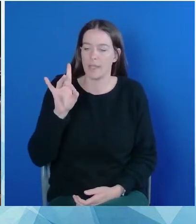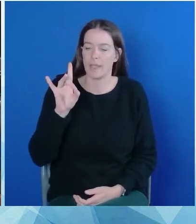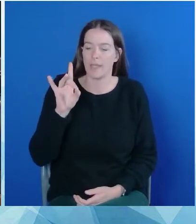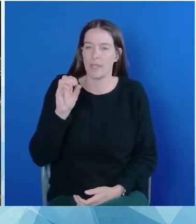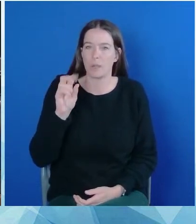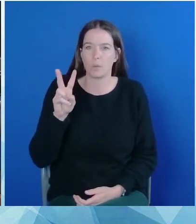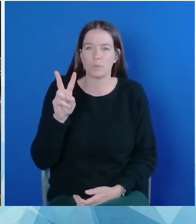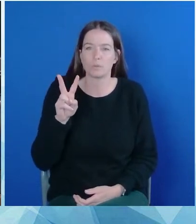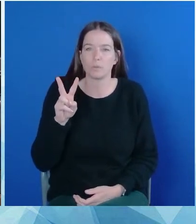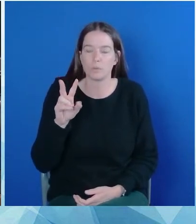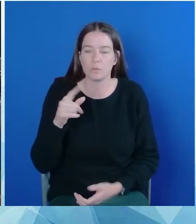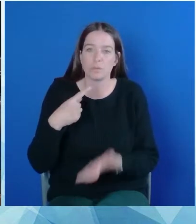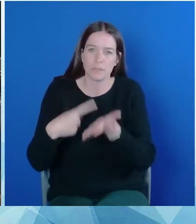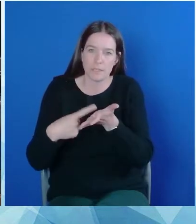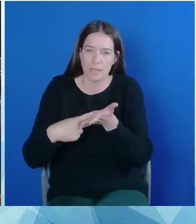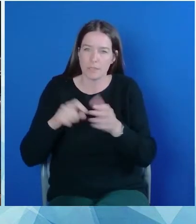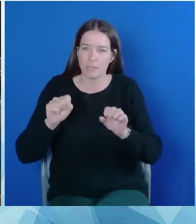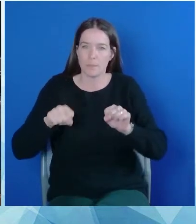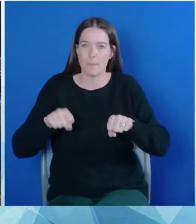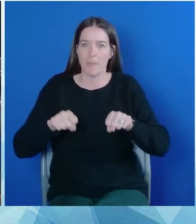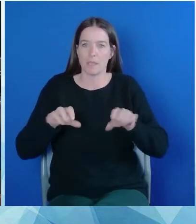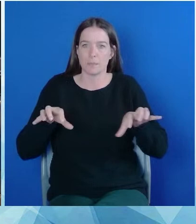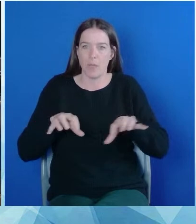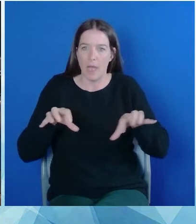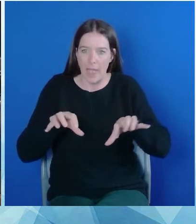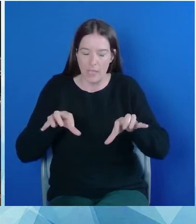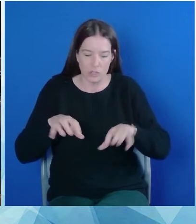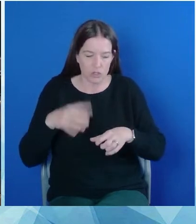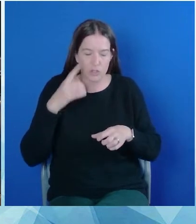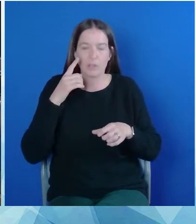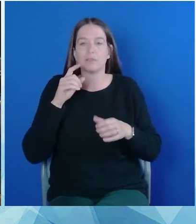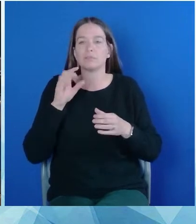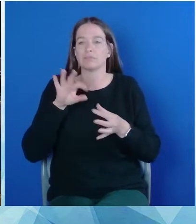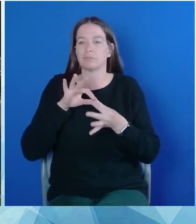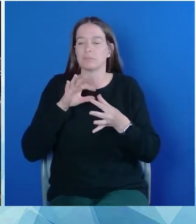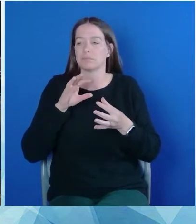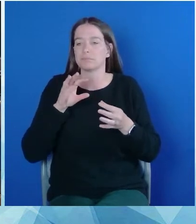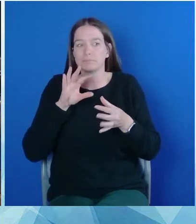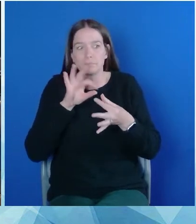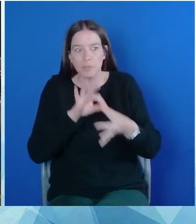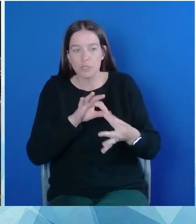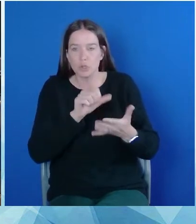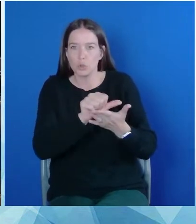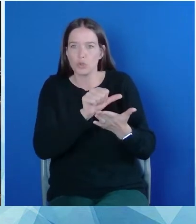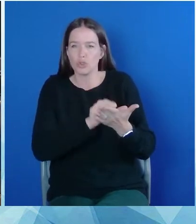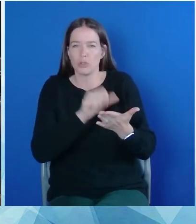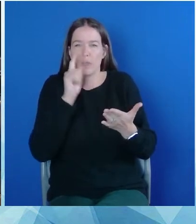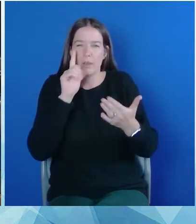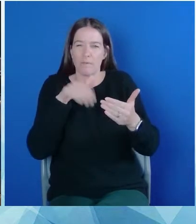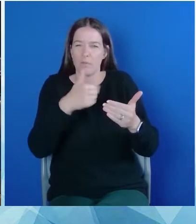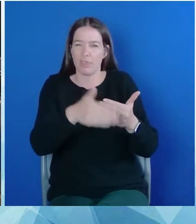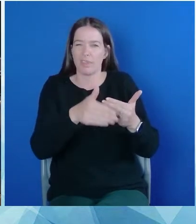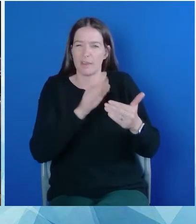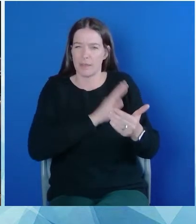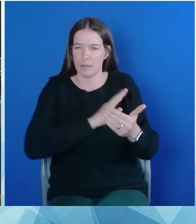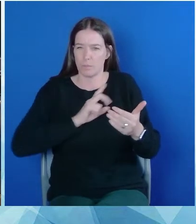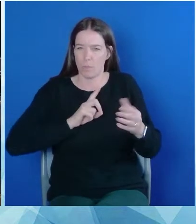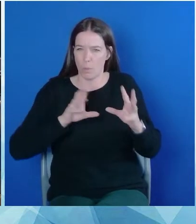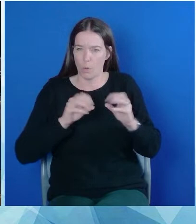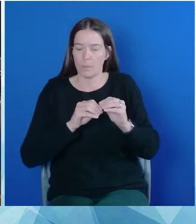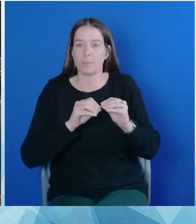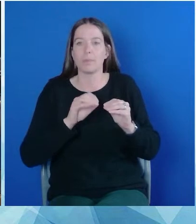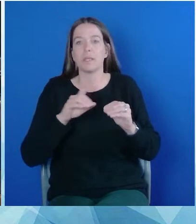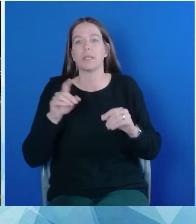8.02, discussion and possible action items, agenda items for the next regular board meeting that's scheduled for May 11th in